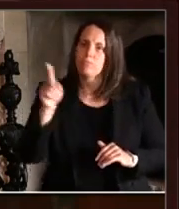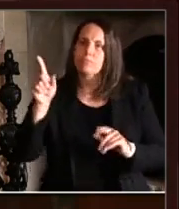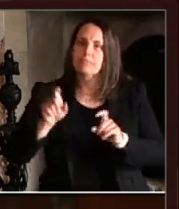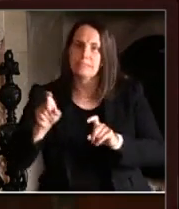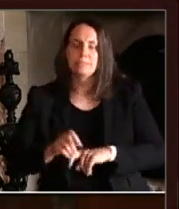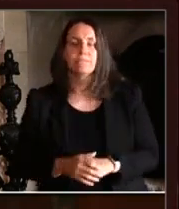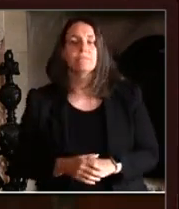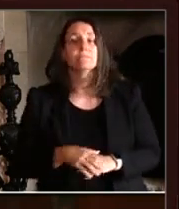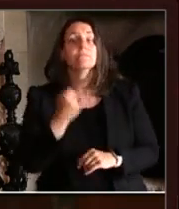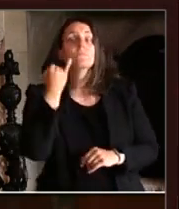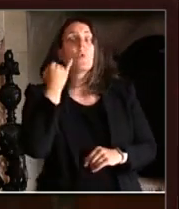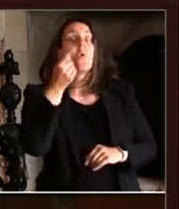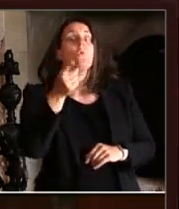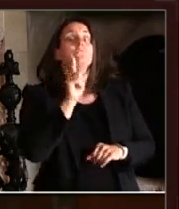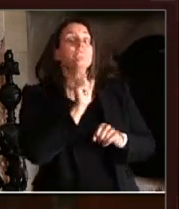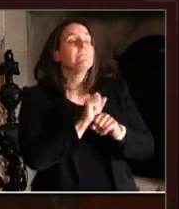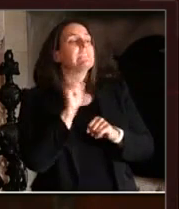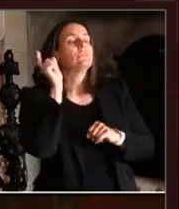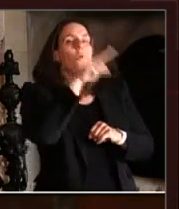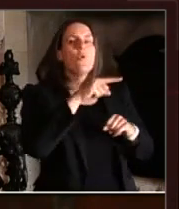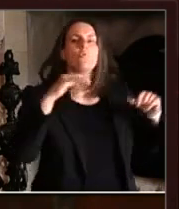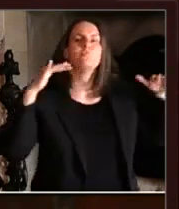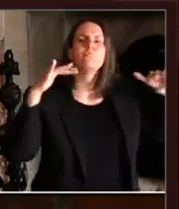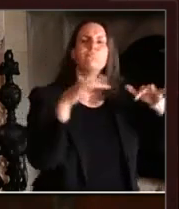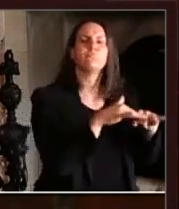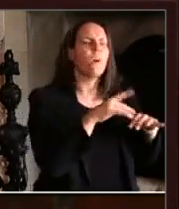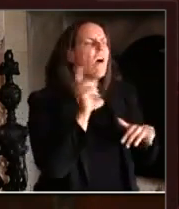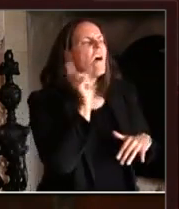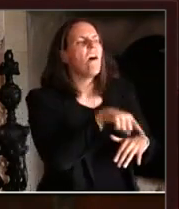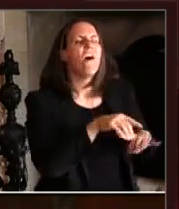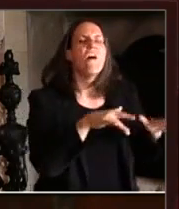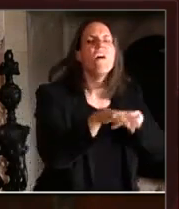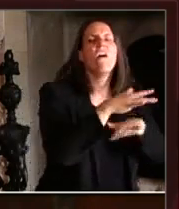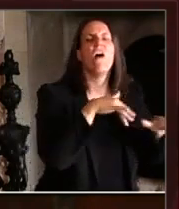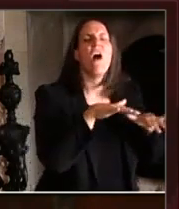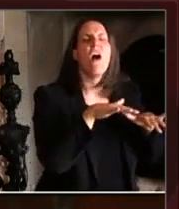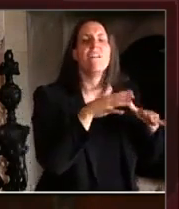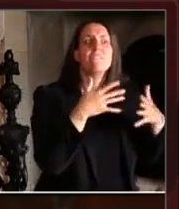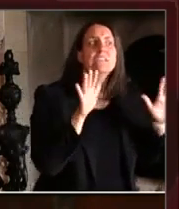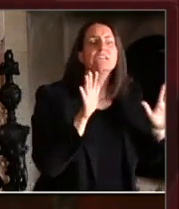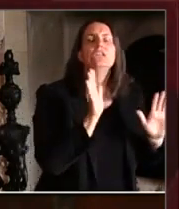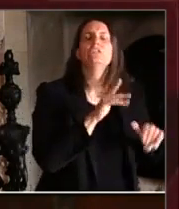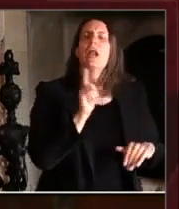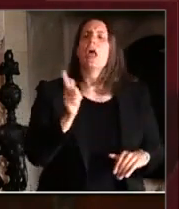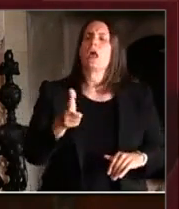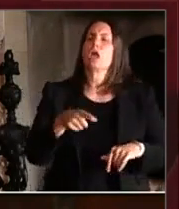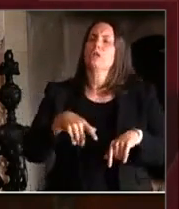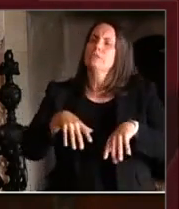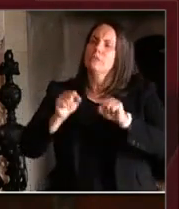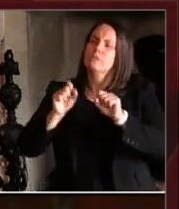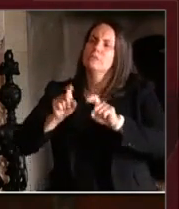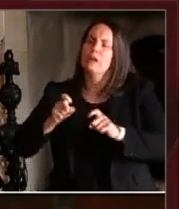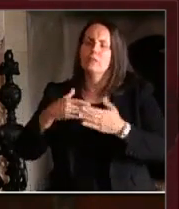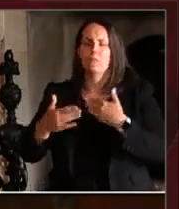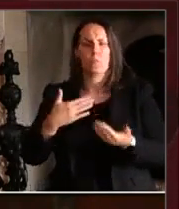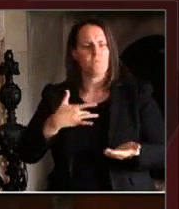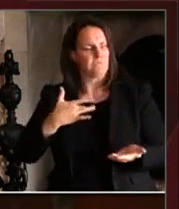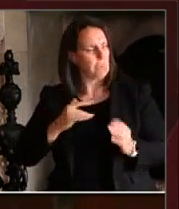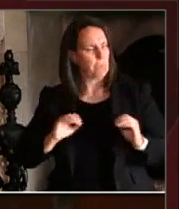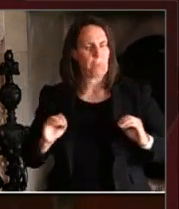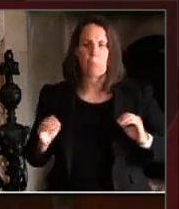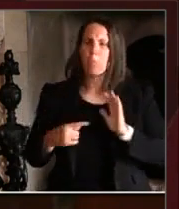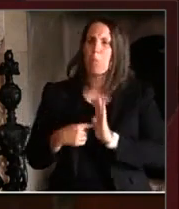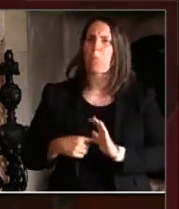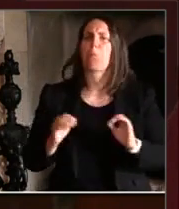testing site near you and get tested. Here in Wisconsin, we look out for our neighbors, and the best way you can do that